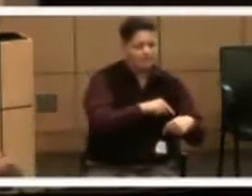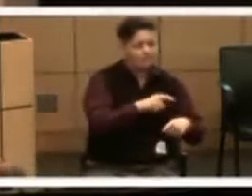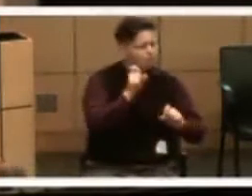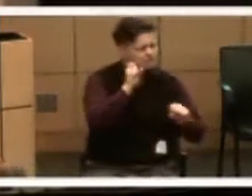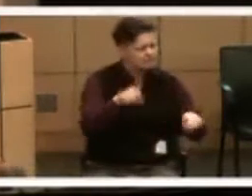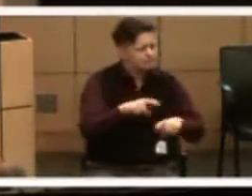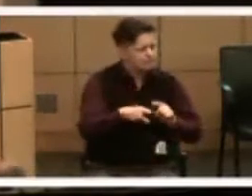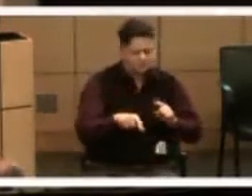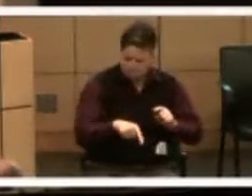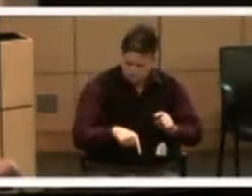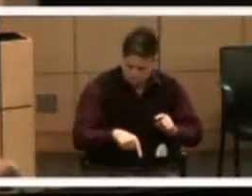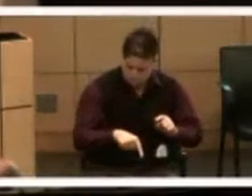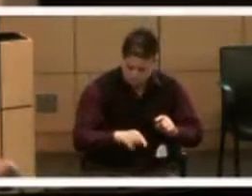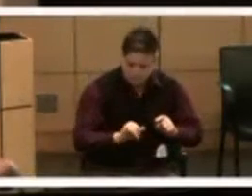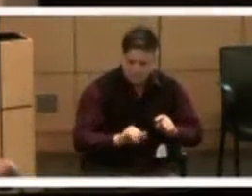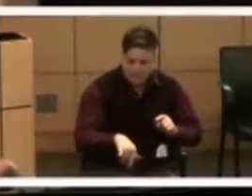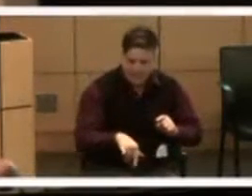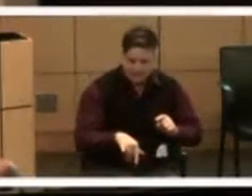that initial